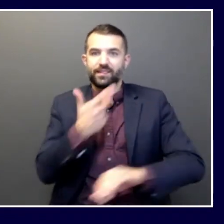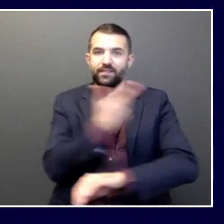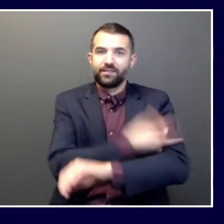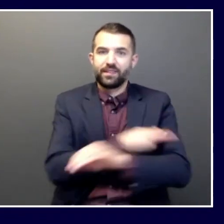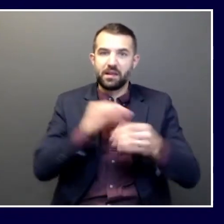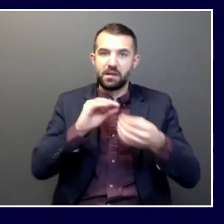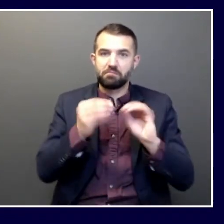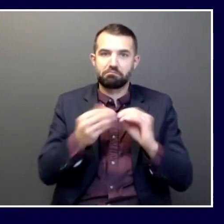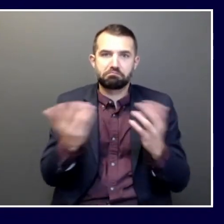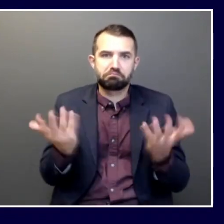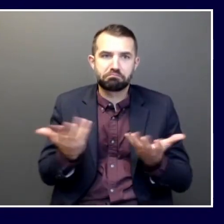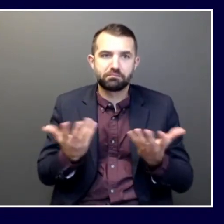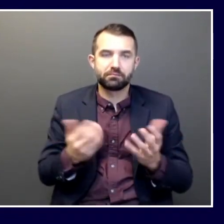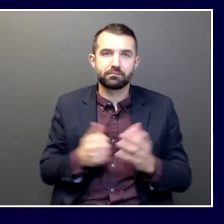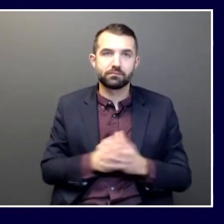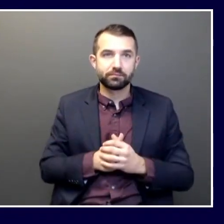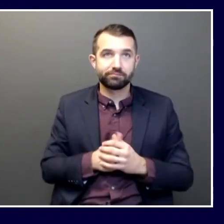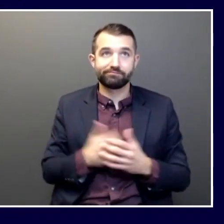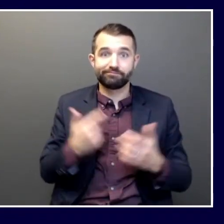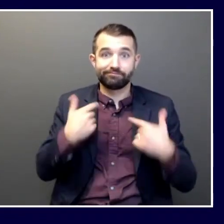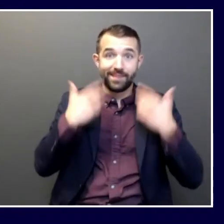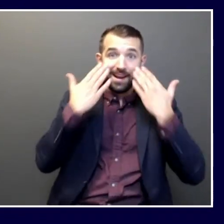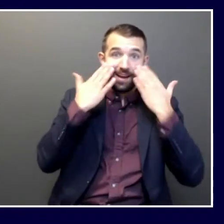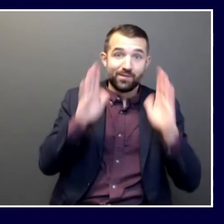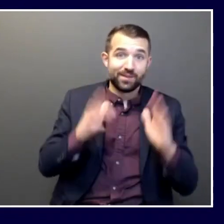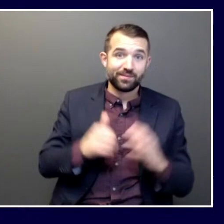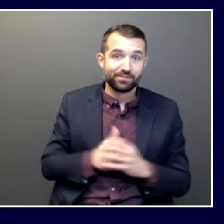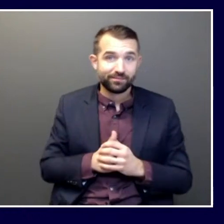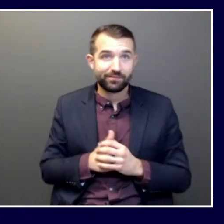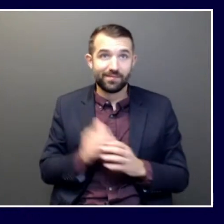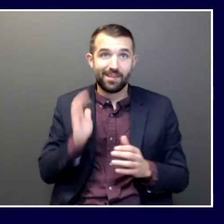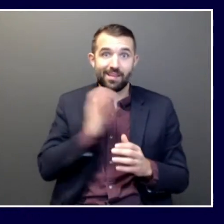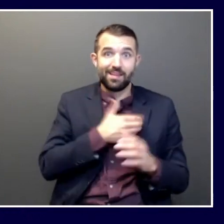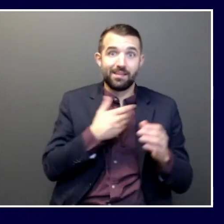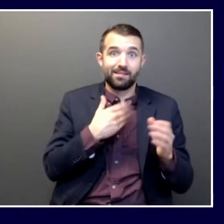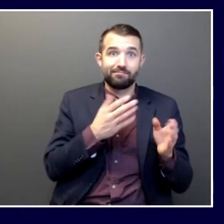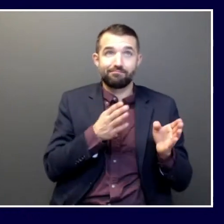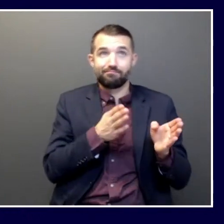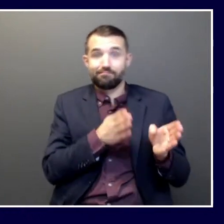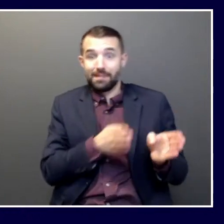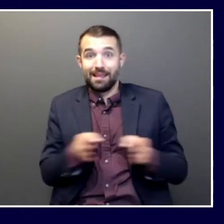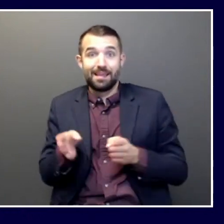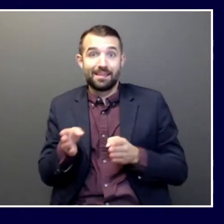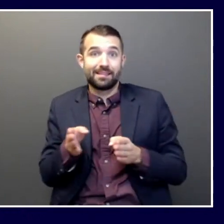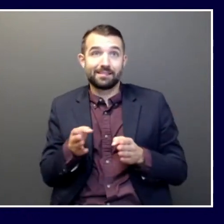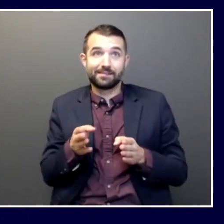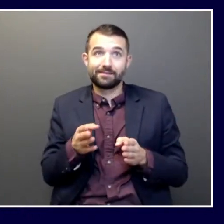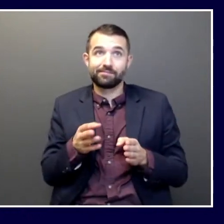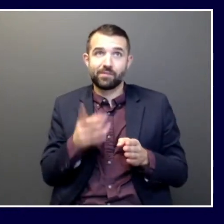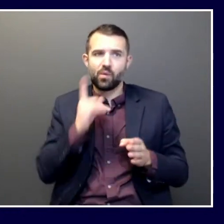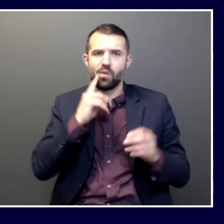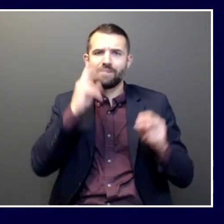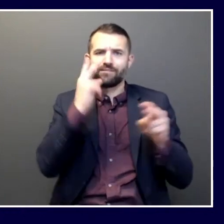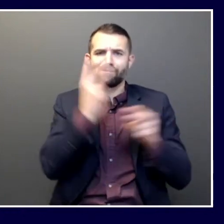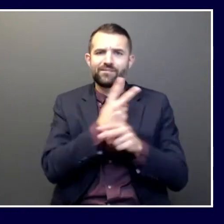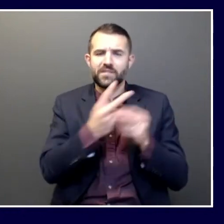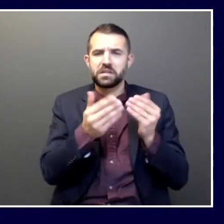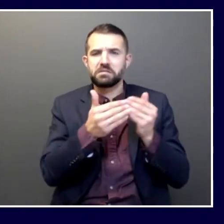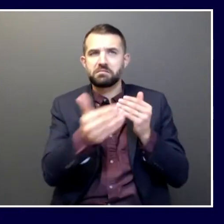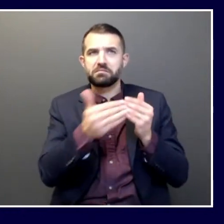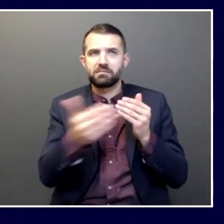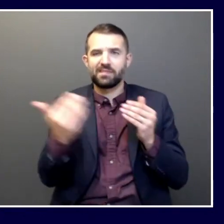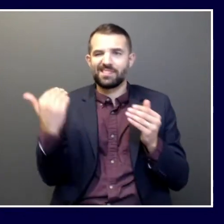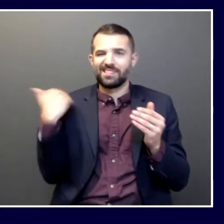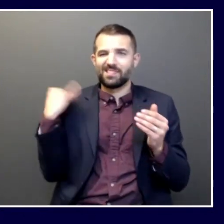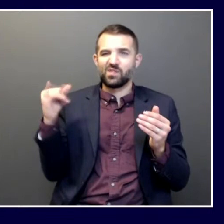at this time, but our plan is, as we transition from, again, that survey we launched in June as a tool to give us